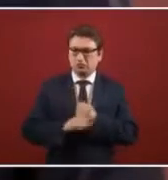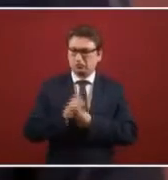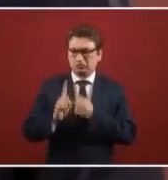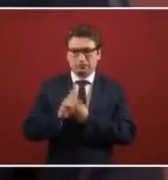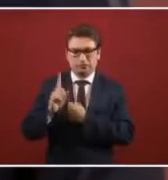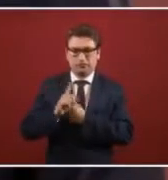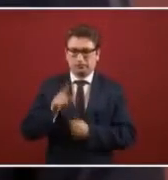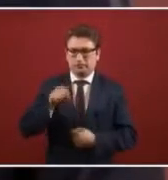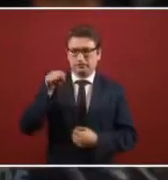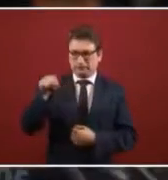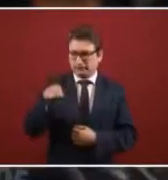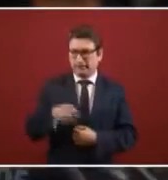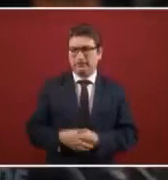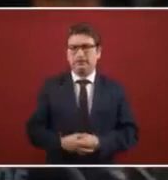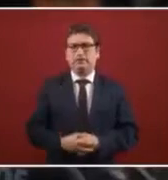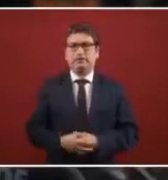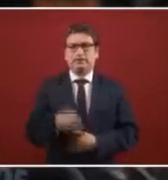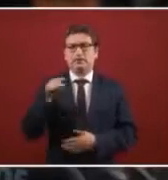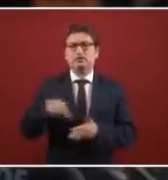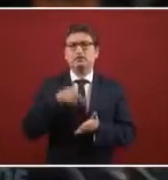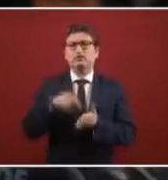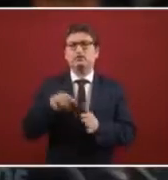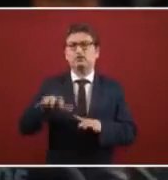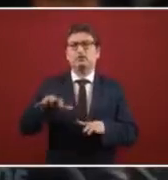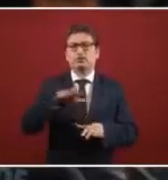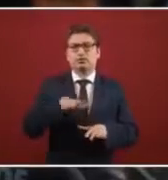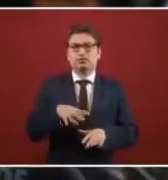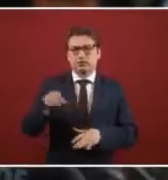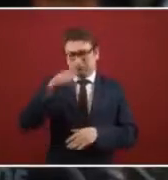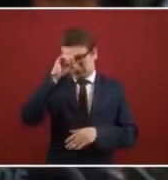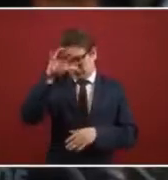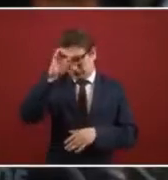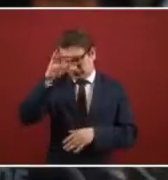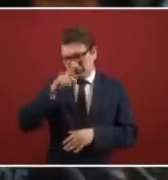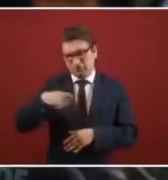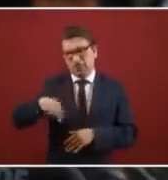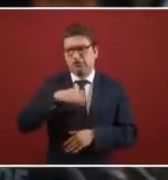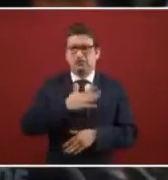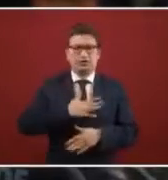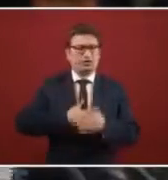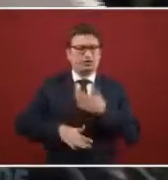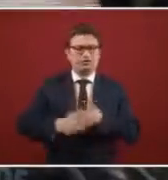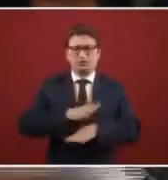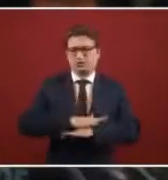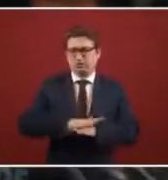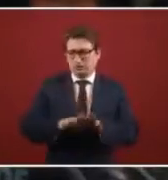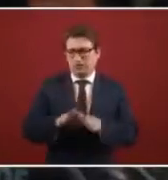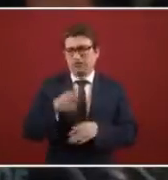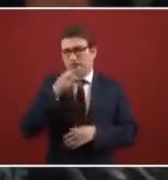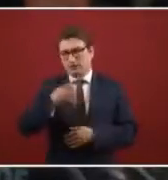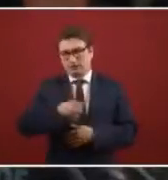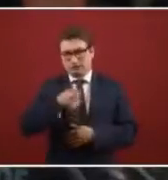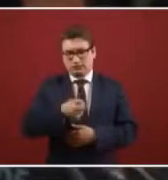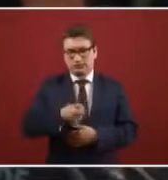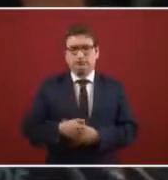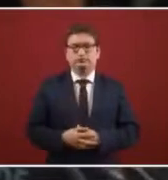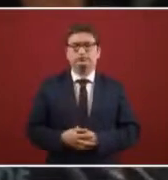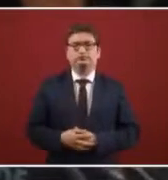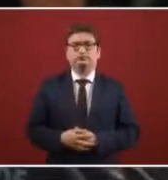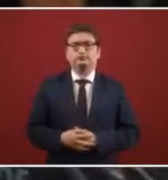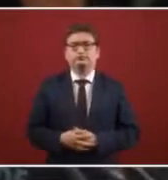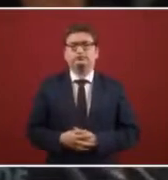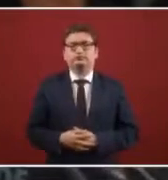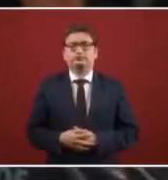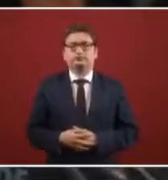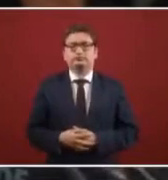polvorín, señor. Los mineros The dicen miners are que están saying cansados, that they're tired, además le mandan un saludo, and they also que say están hello, cansados